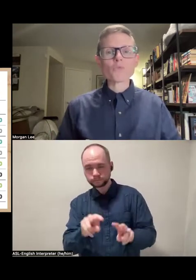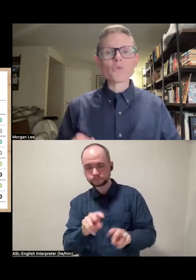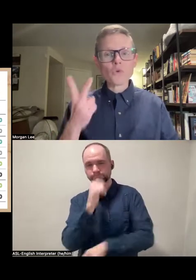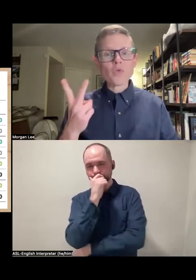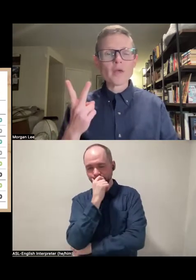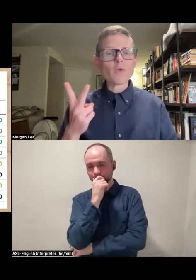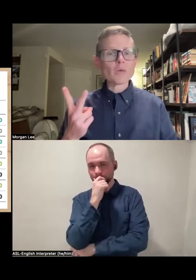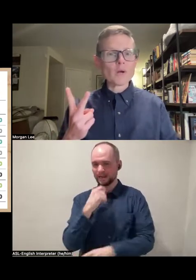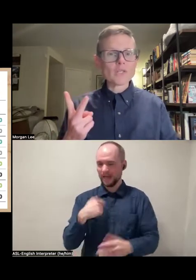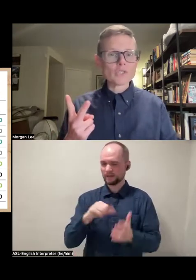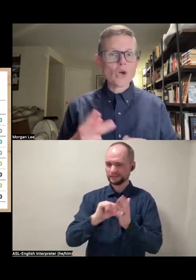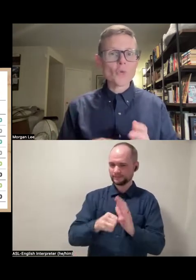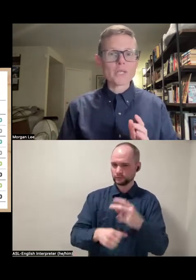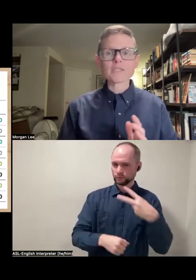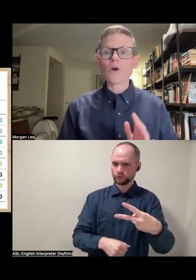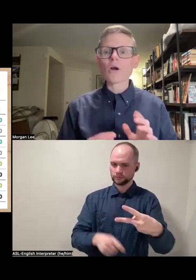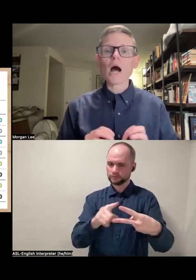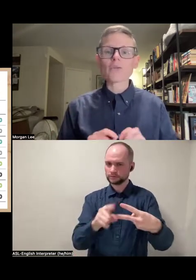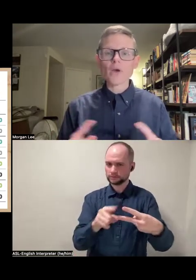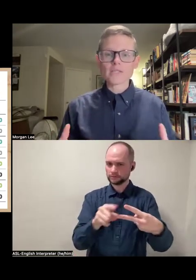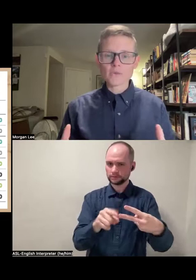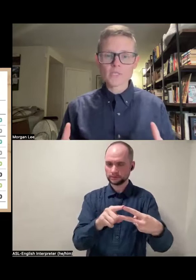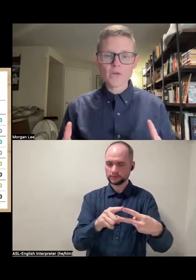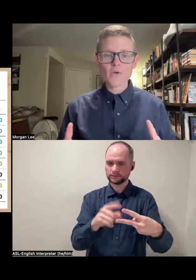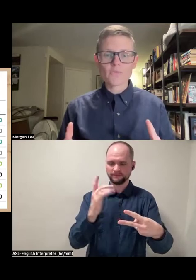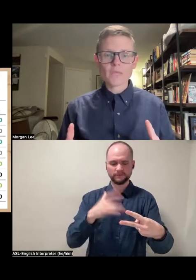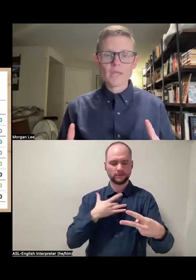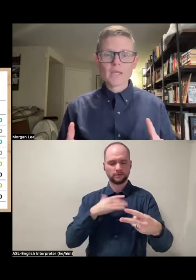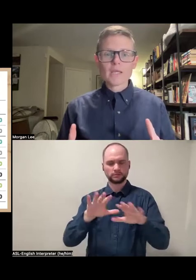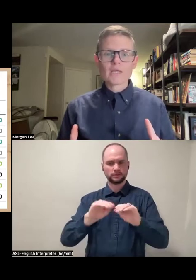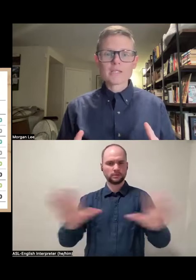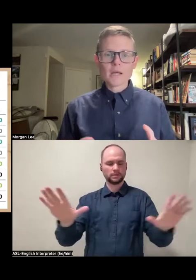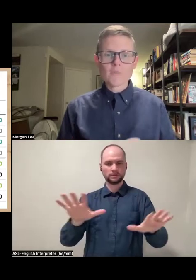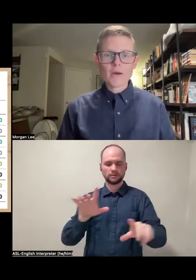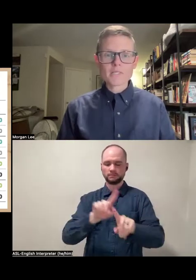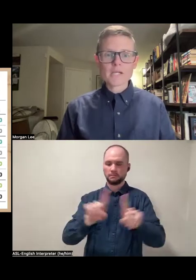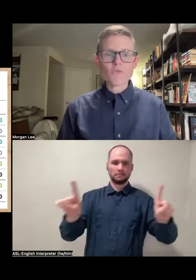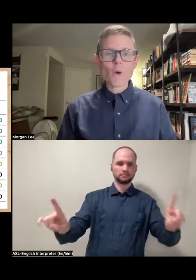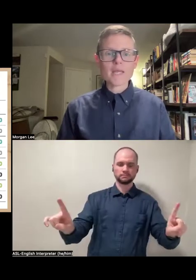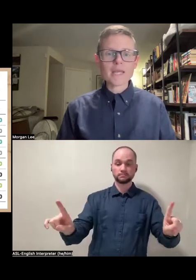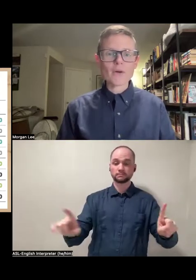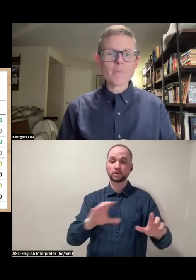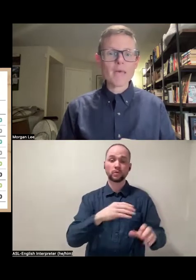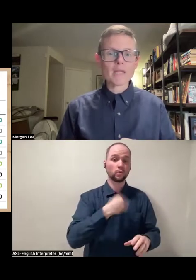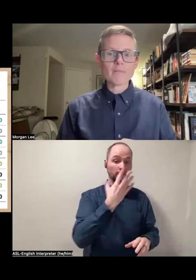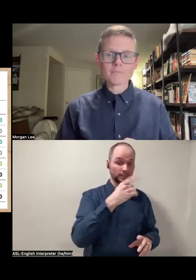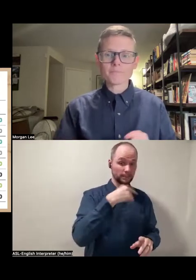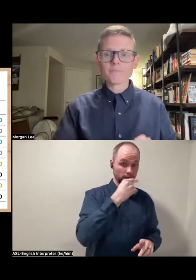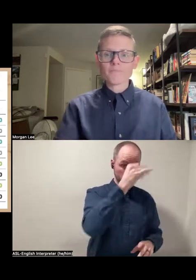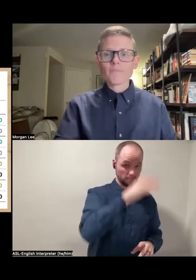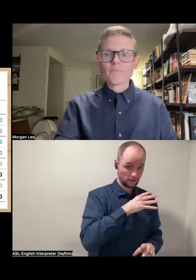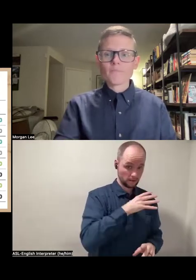but the 2 that I really wanted to show in stark contrast to each other is the comparison of white hearing